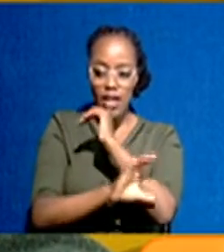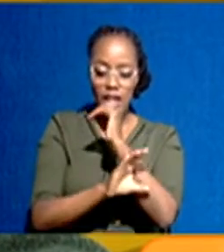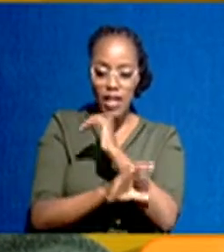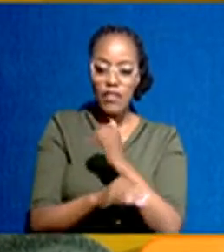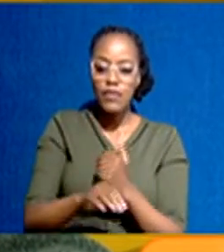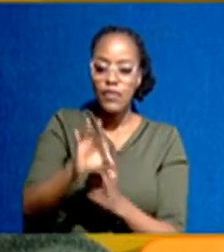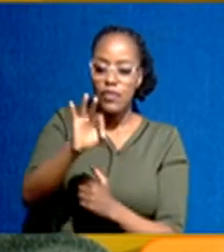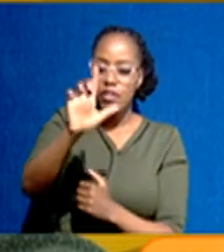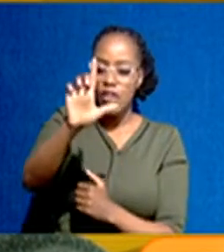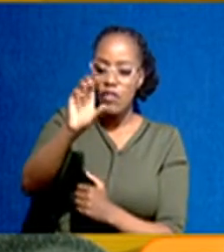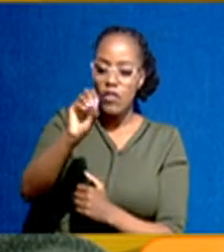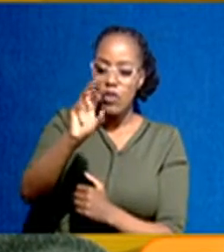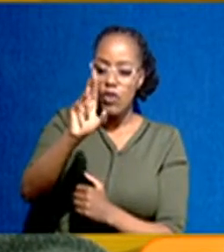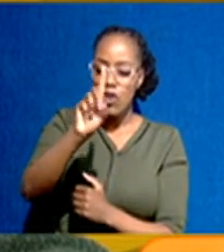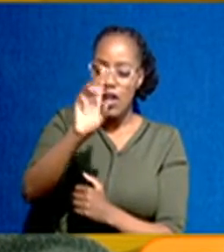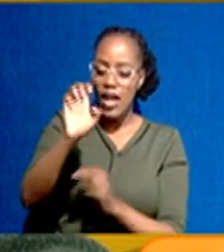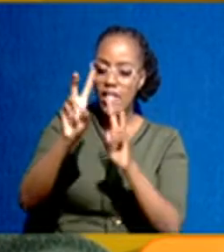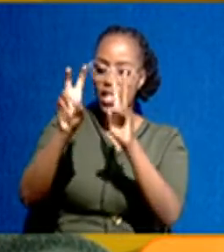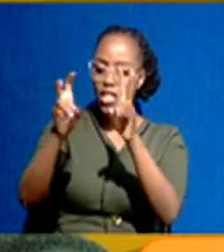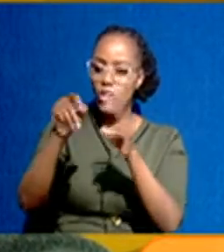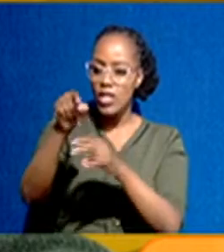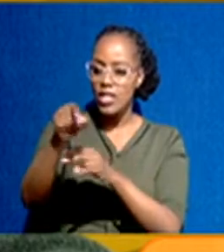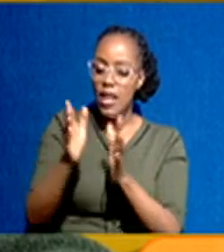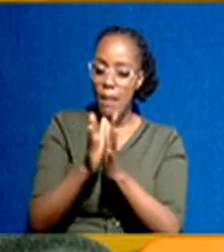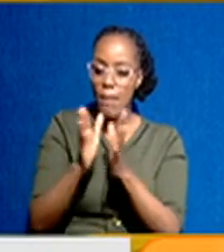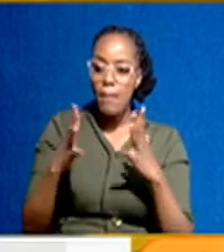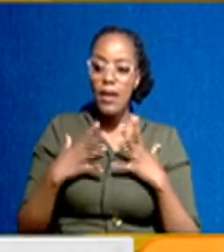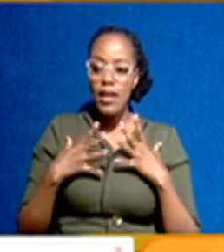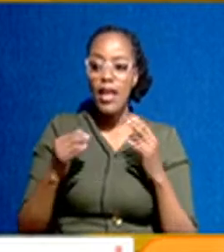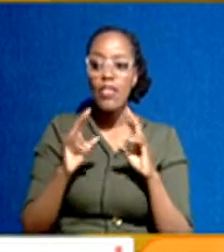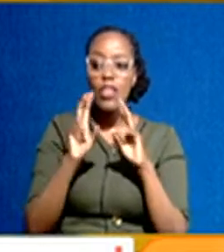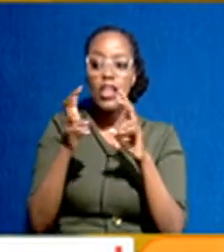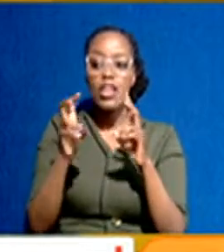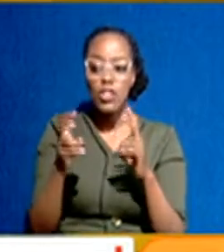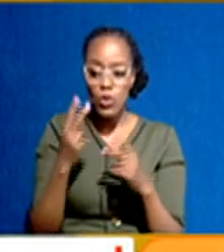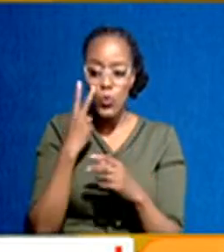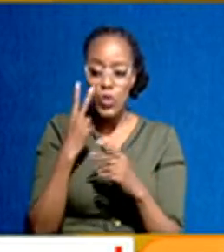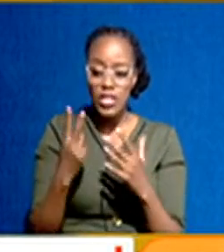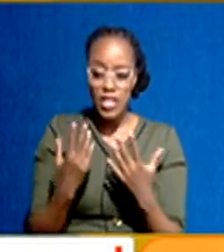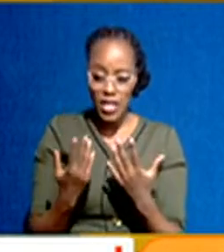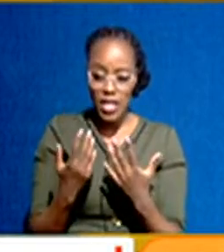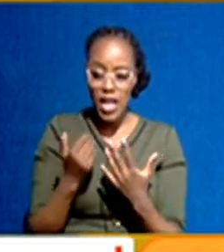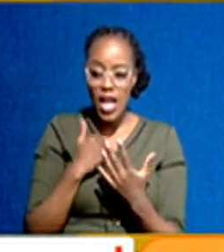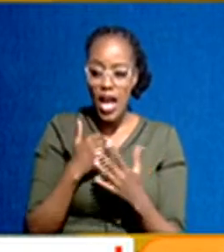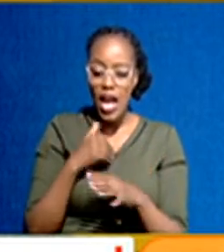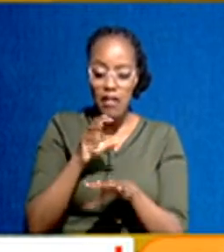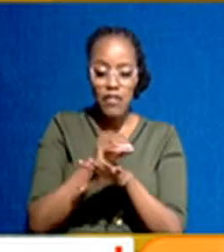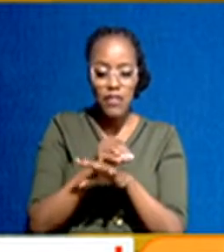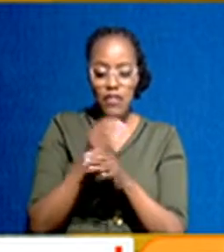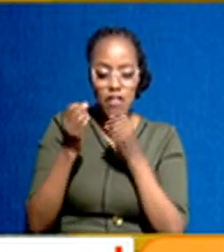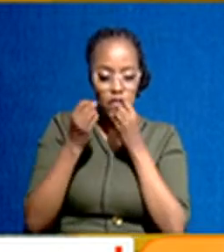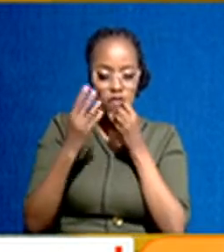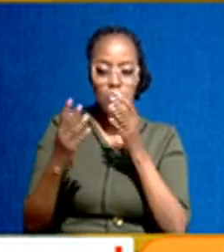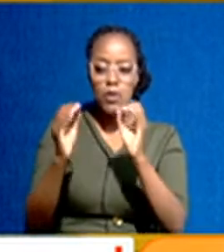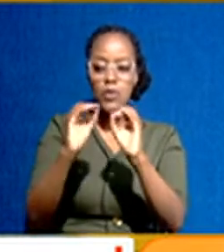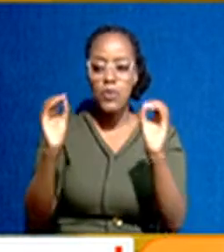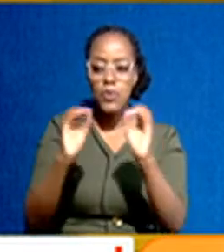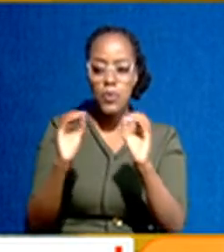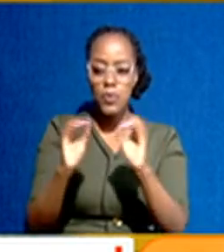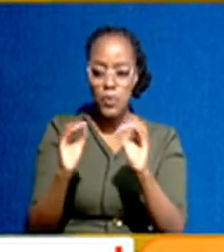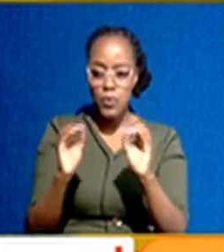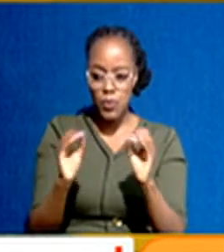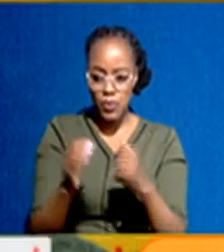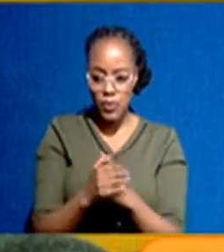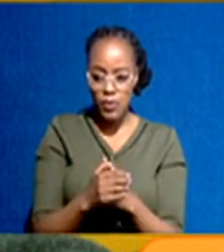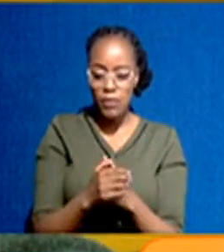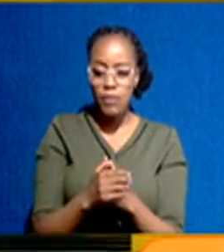Fluoride issue is a public issue, a public health issue, as I see it, and this lack of information. One, even